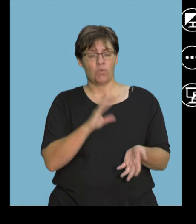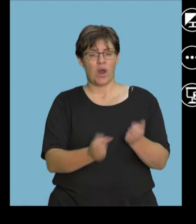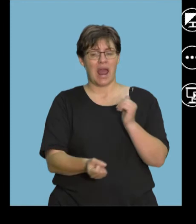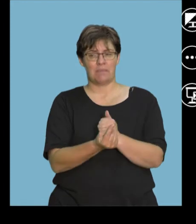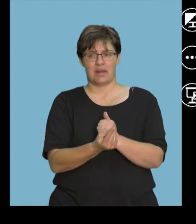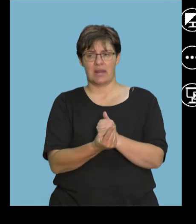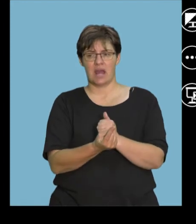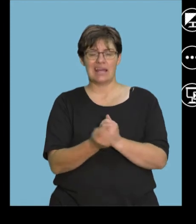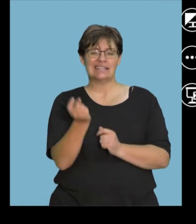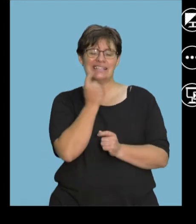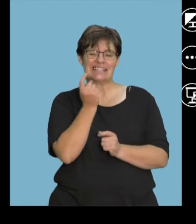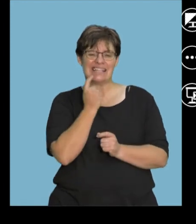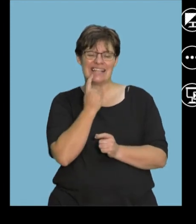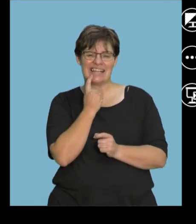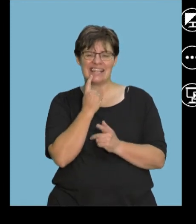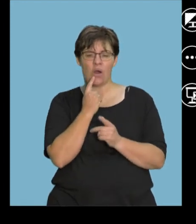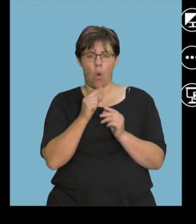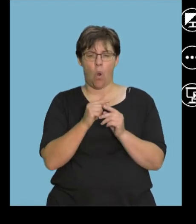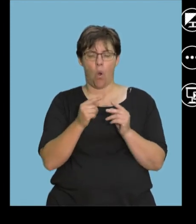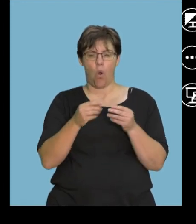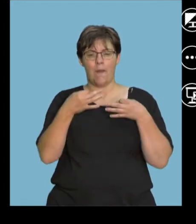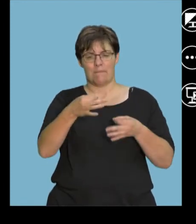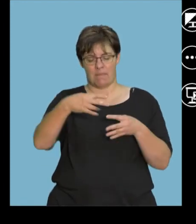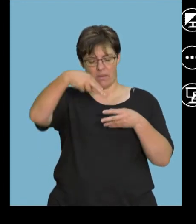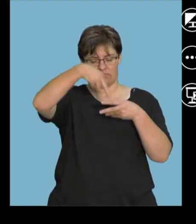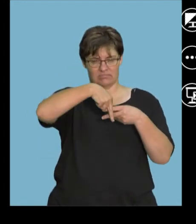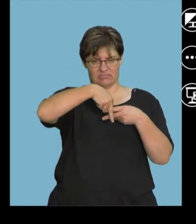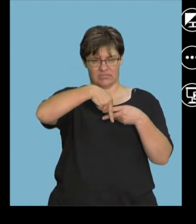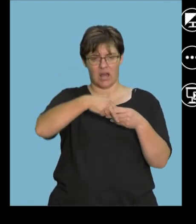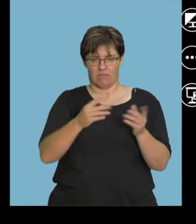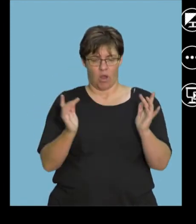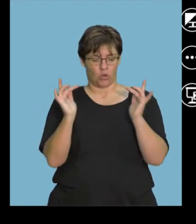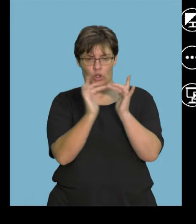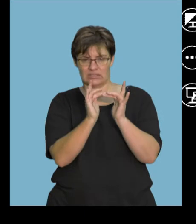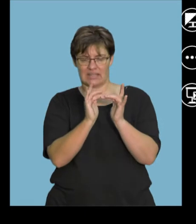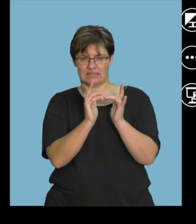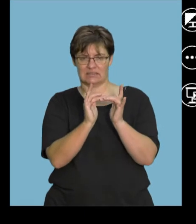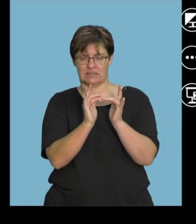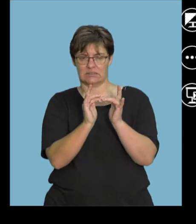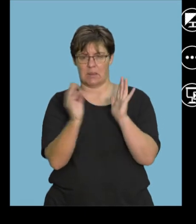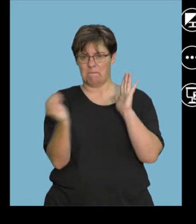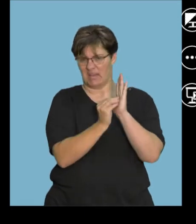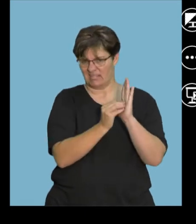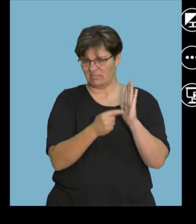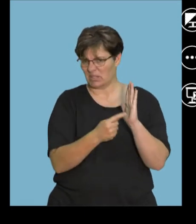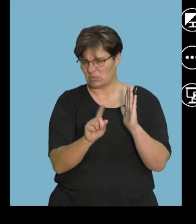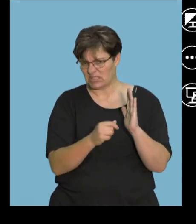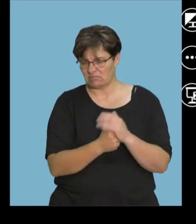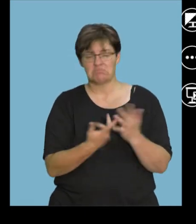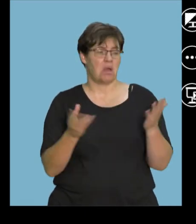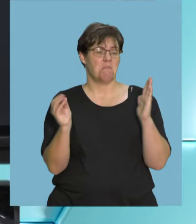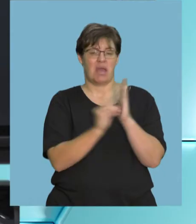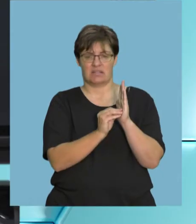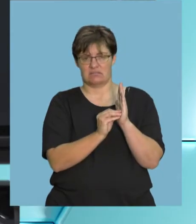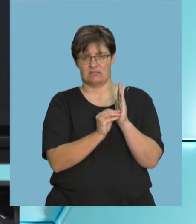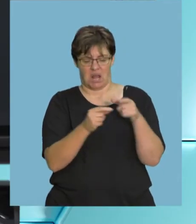Okay, what happens when a steel pin or a paper clip is in contact with a magnet? Okay, right. Let's say, for argument's